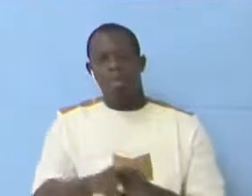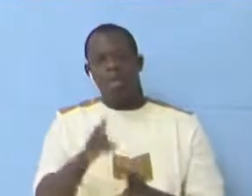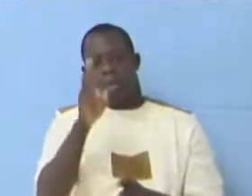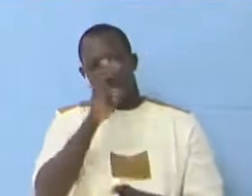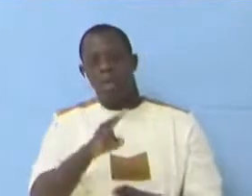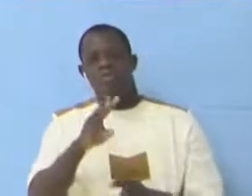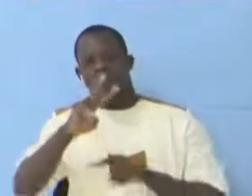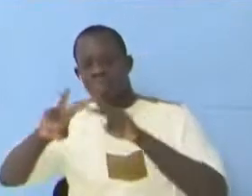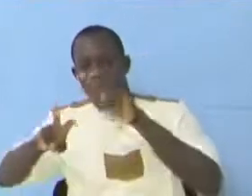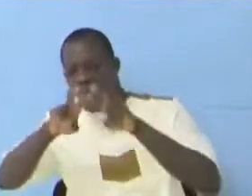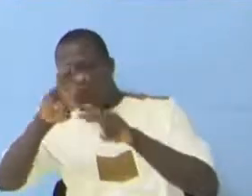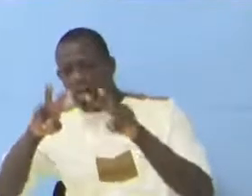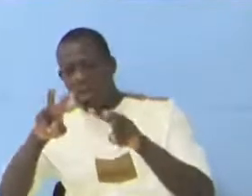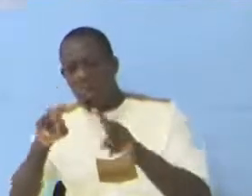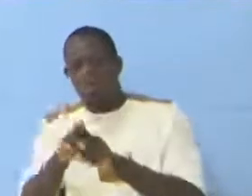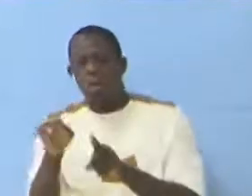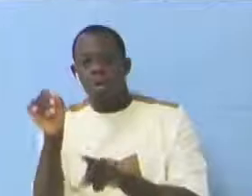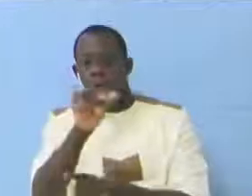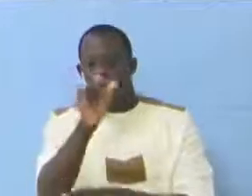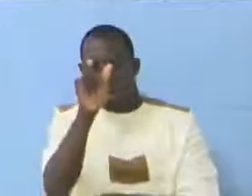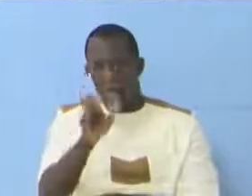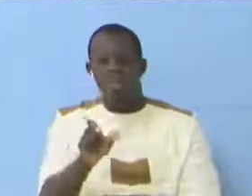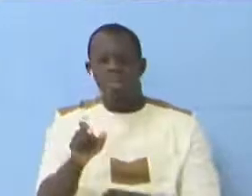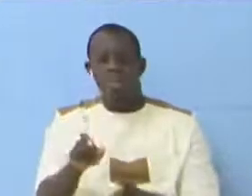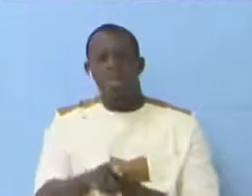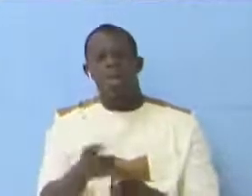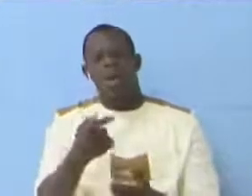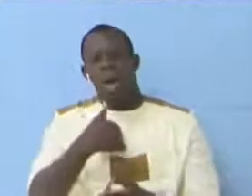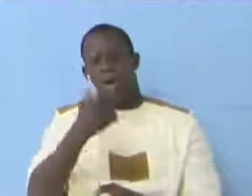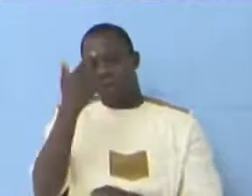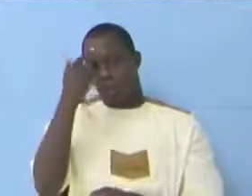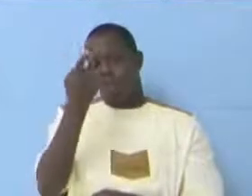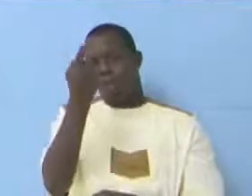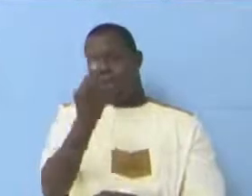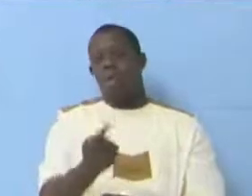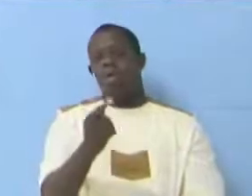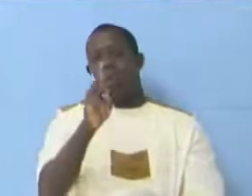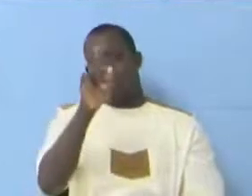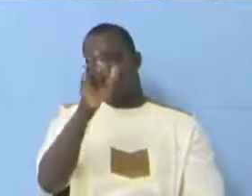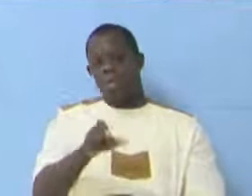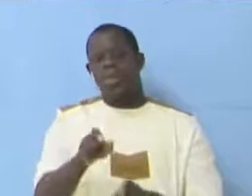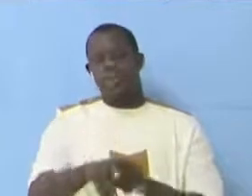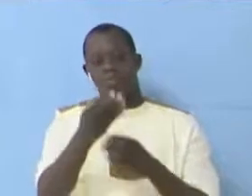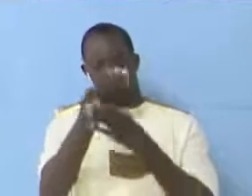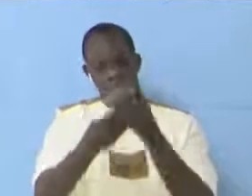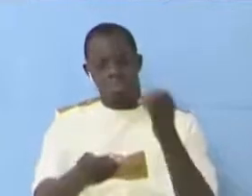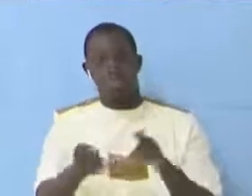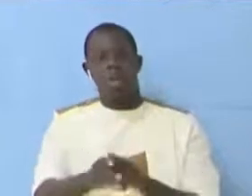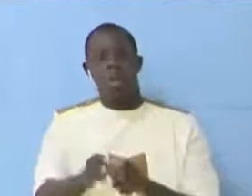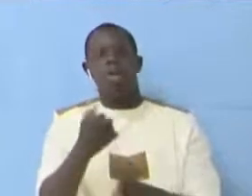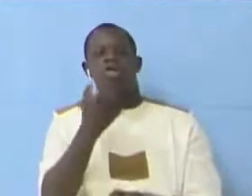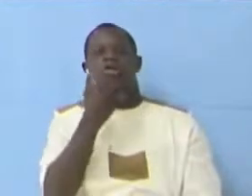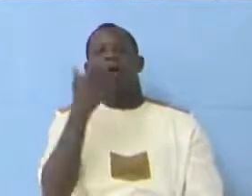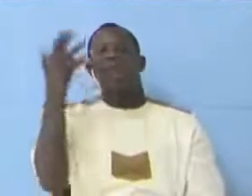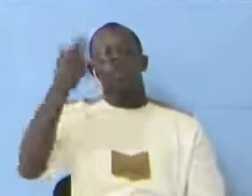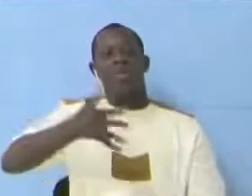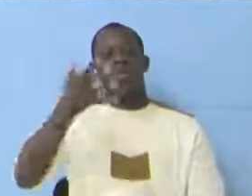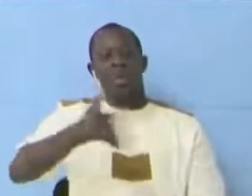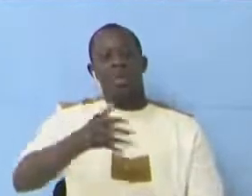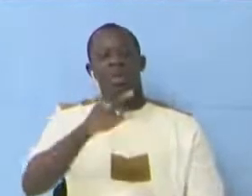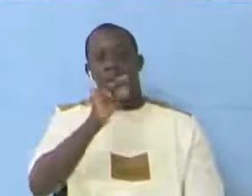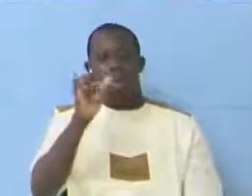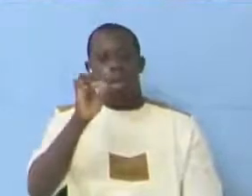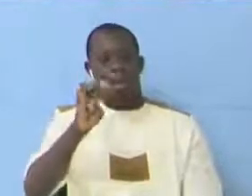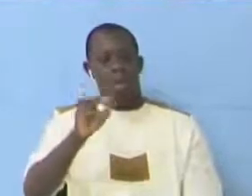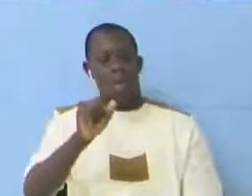that name. Yeah, I thought we were told only one escaped. But yes, but that would be number 15. Yes, that's number 15. Martin Kieri. Yeah.